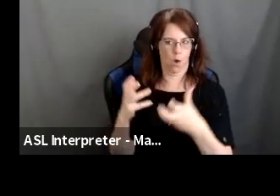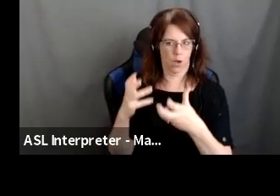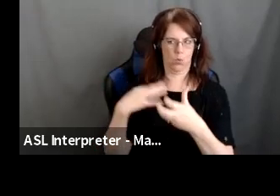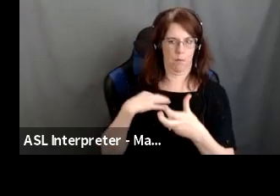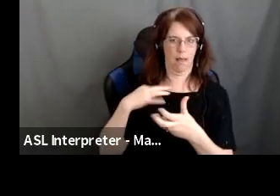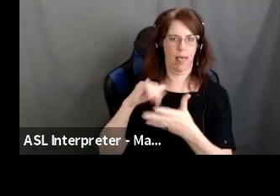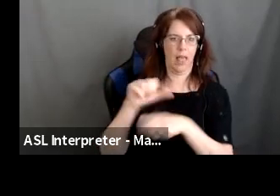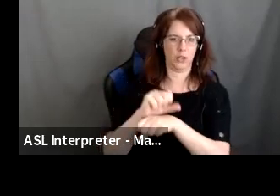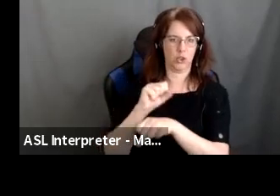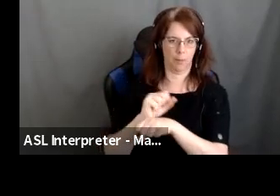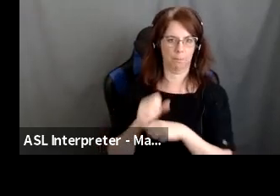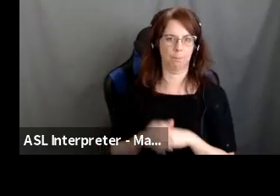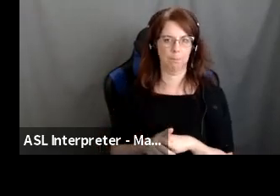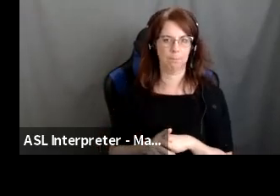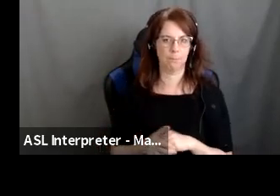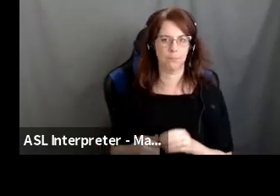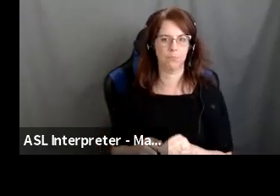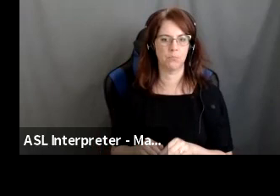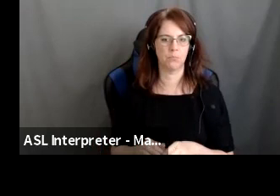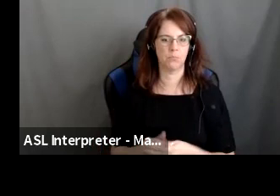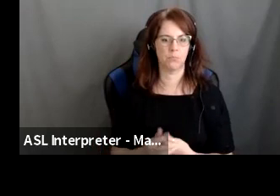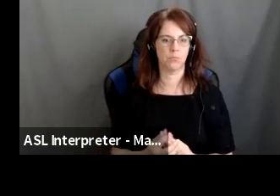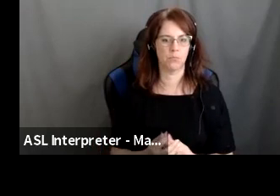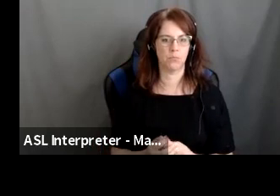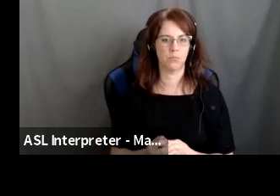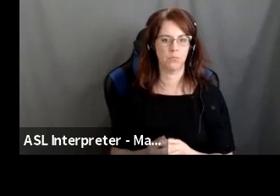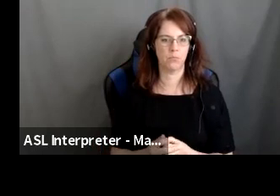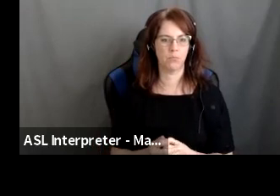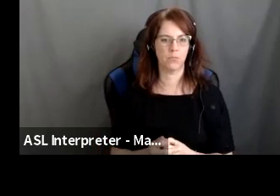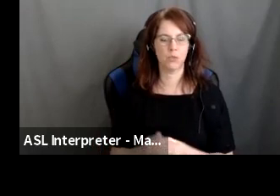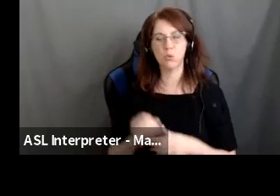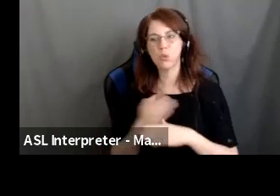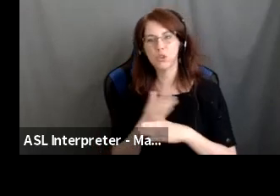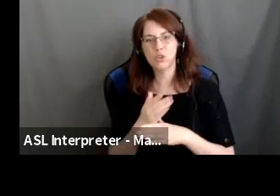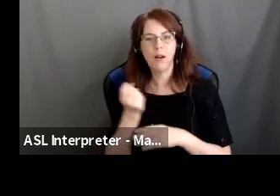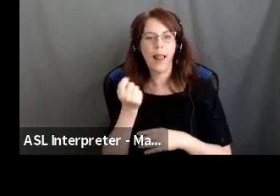job. So you kind of want to share a little bit of your